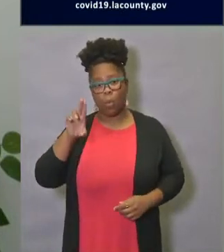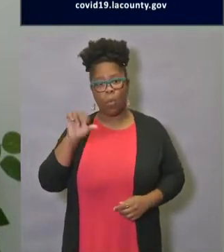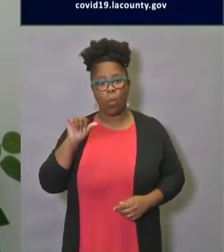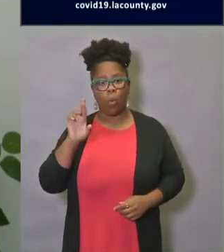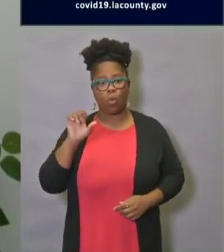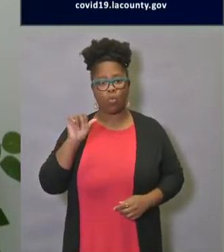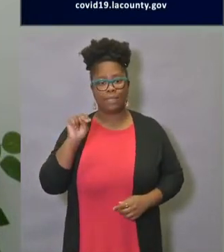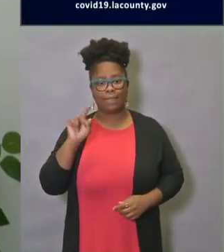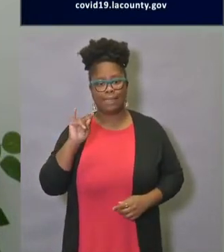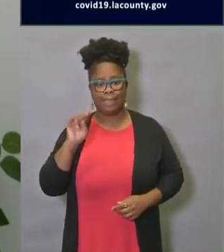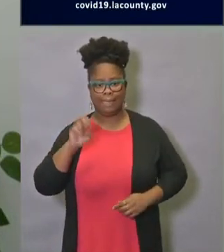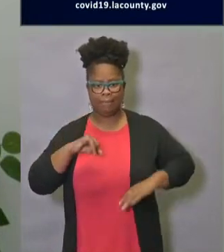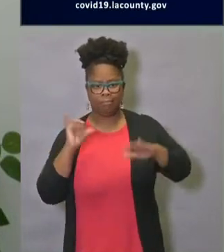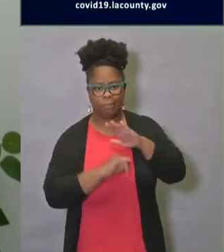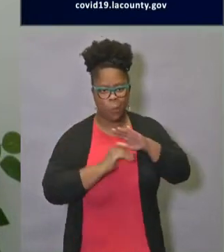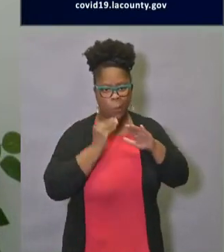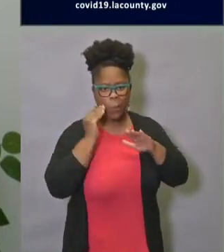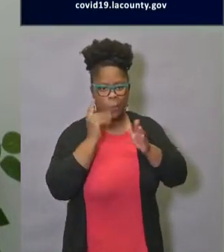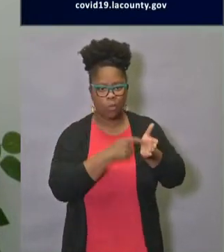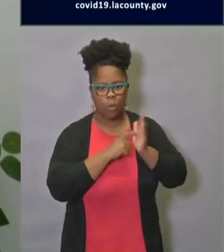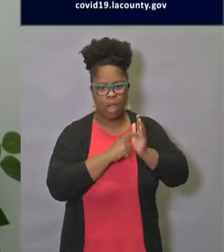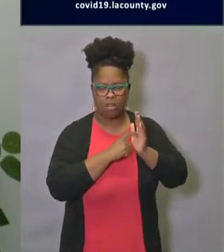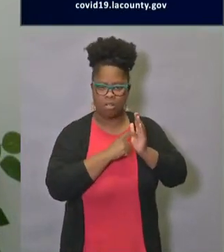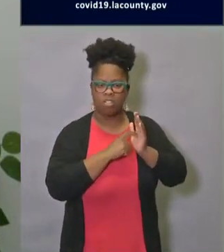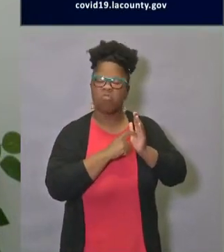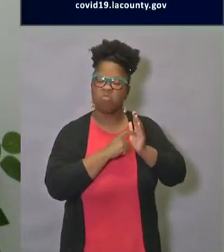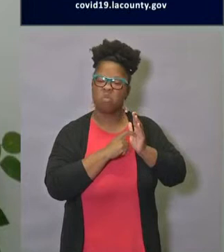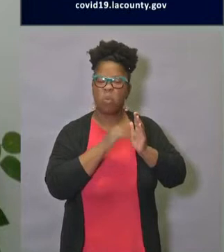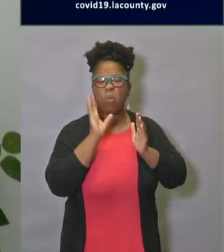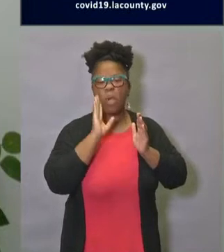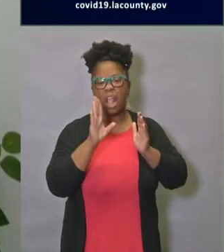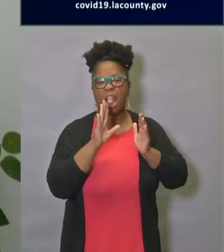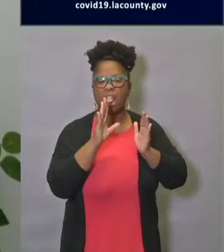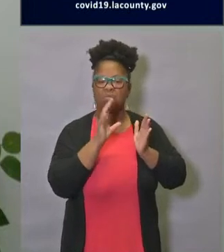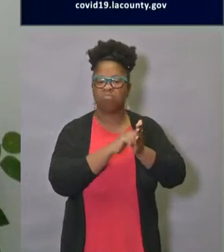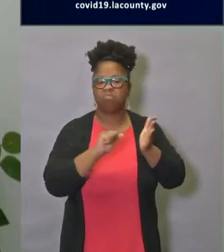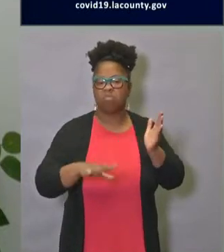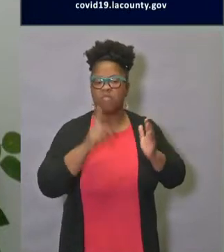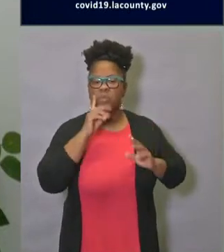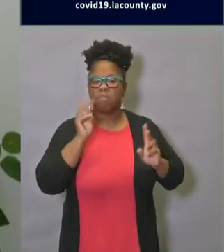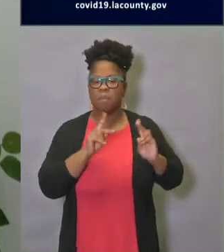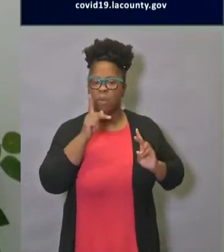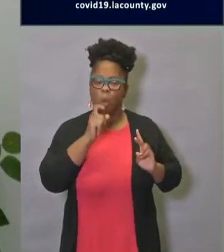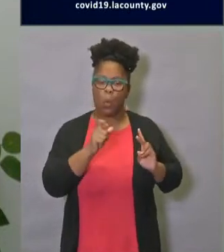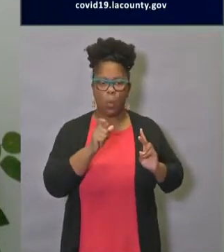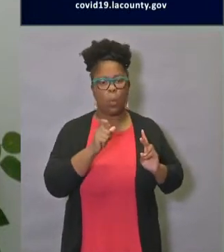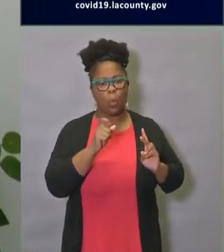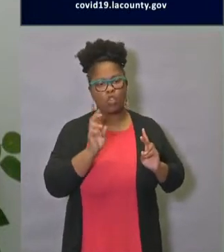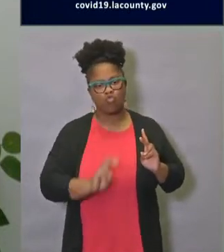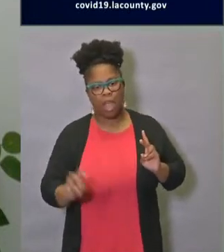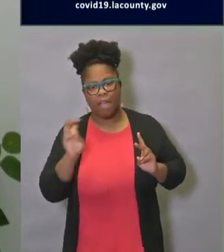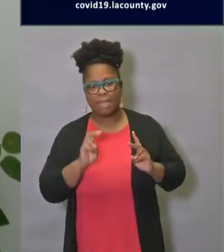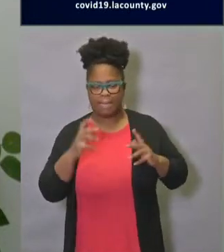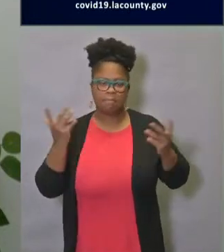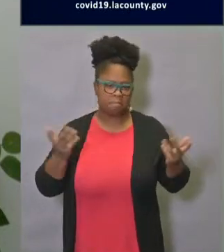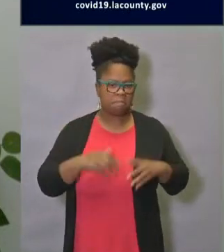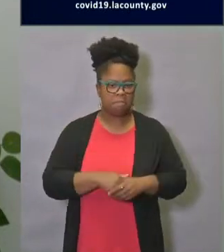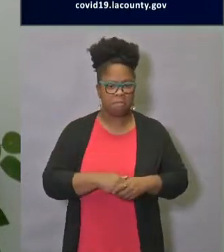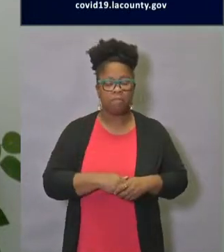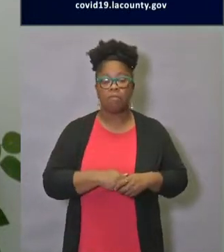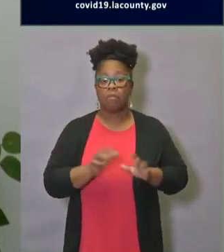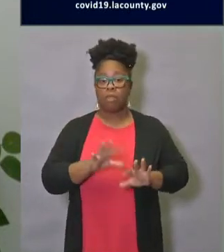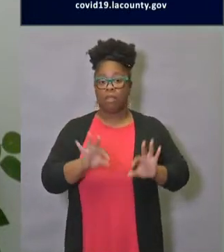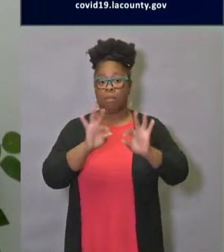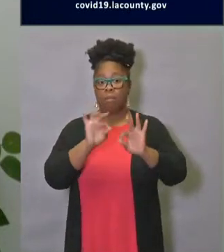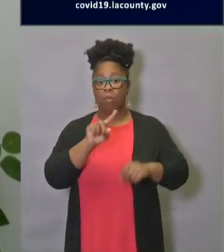restrictions be lifted for people who are fully vaccinated, especially in terms of travel? Everyone knows the big